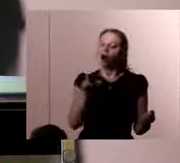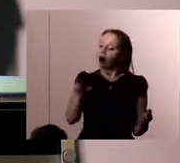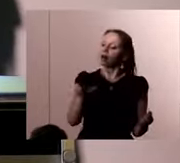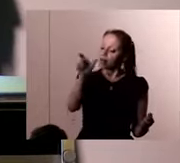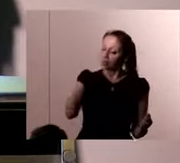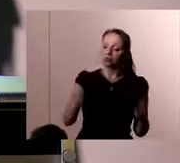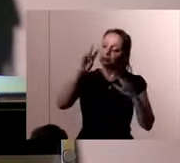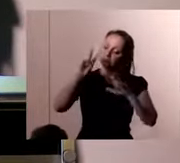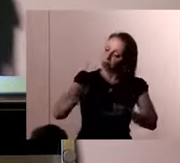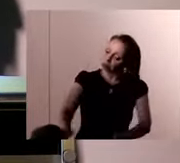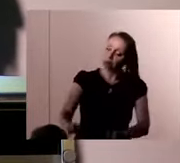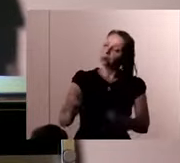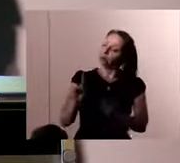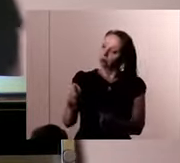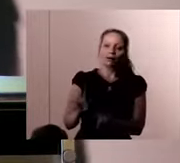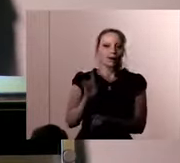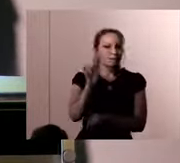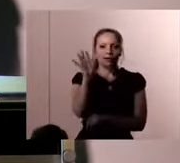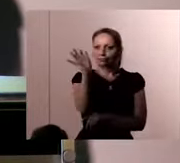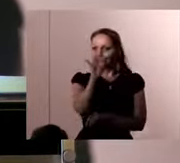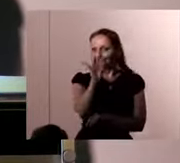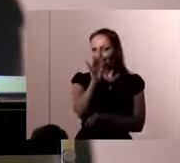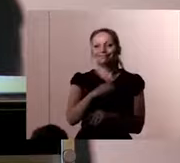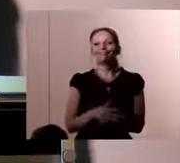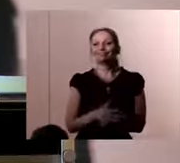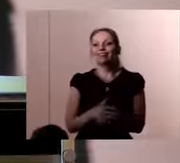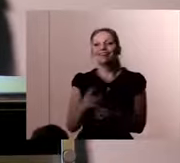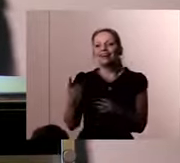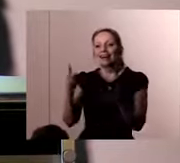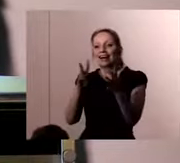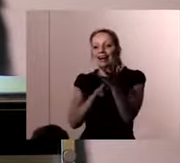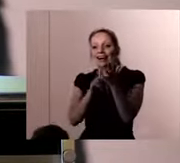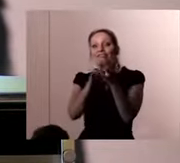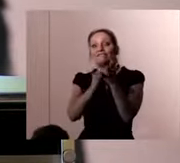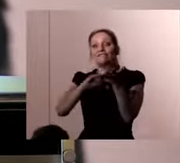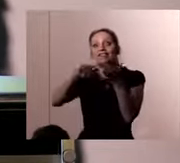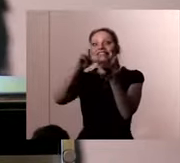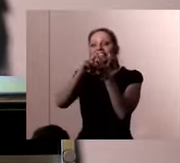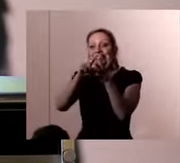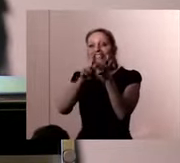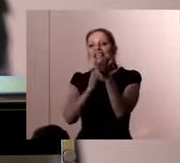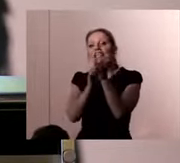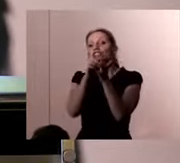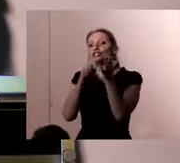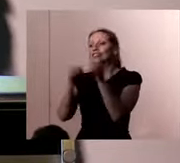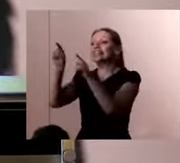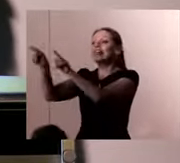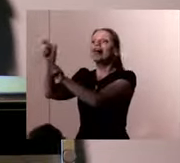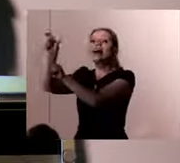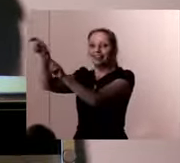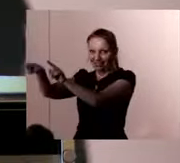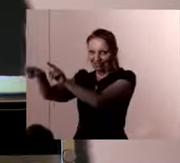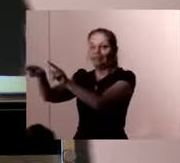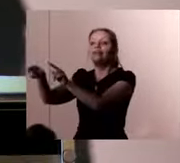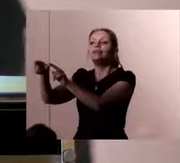done a lot of research, but in fact a vested interest has done the research. Someone who has a direct financial stake in how